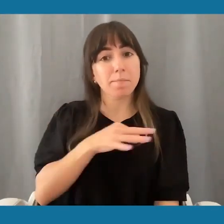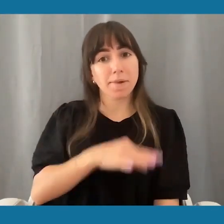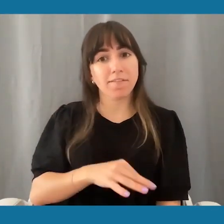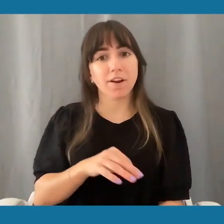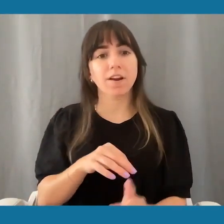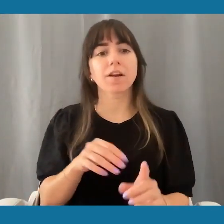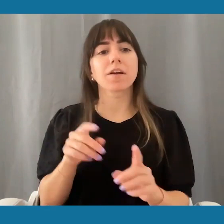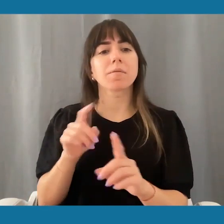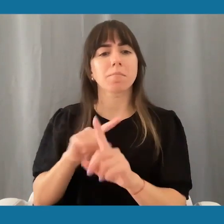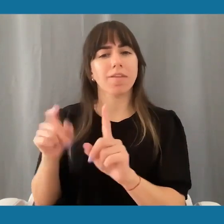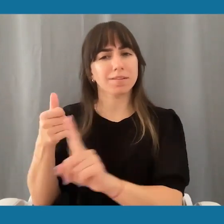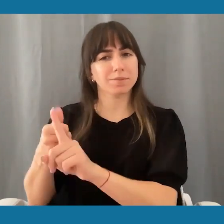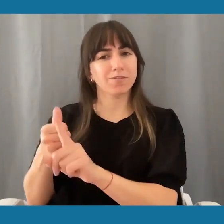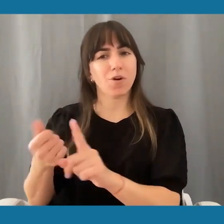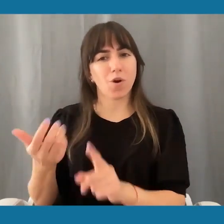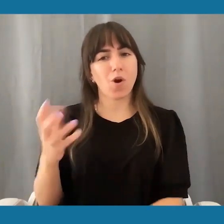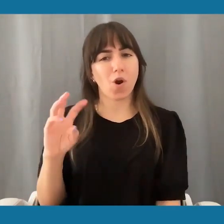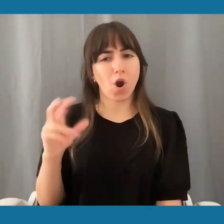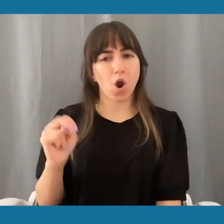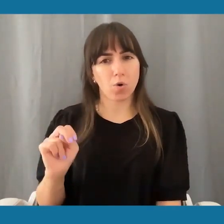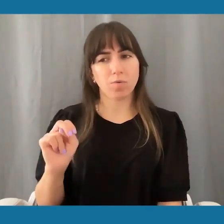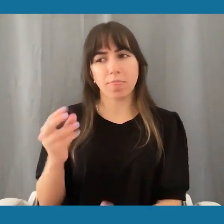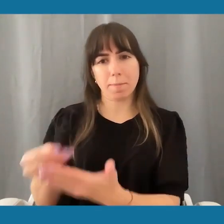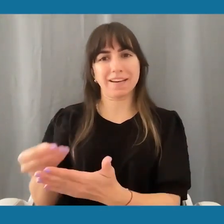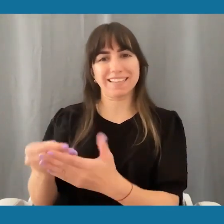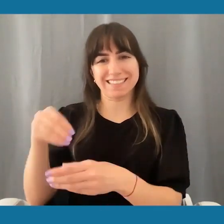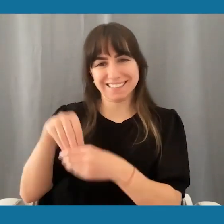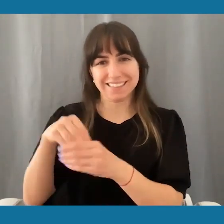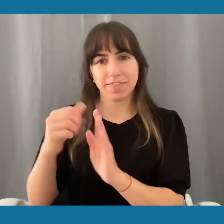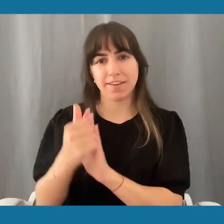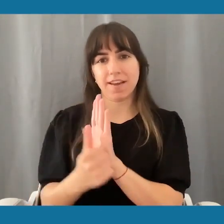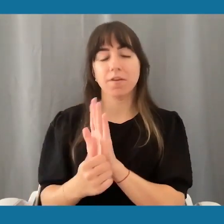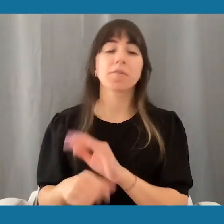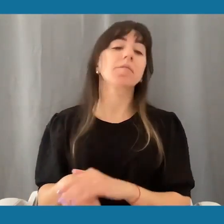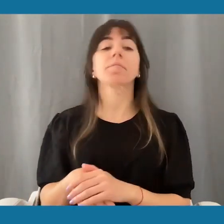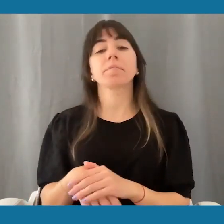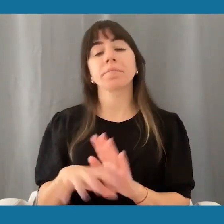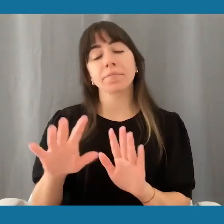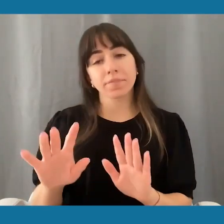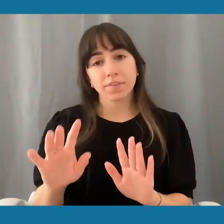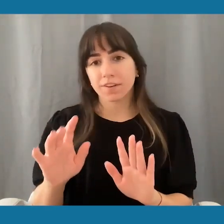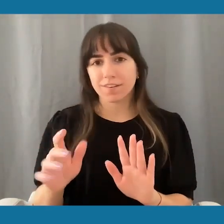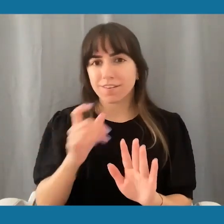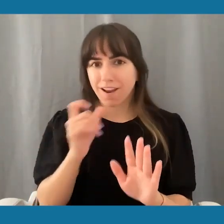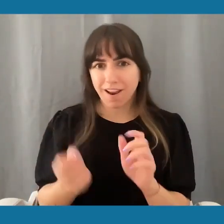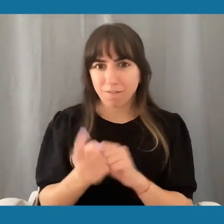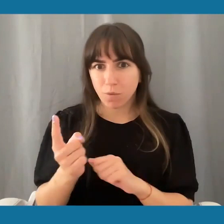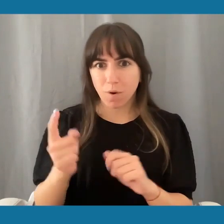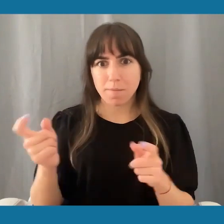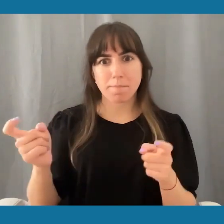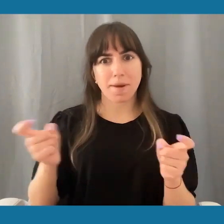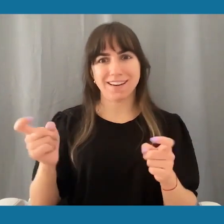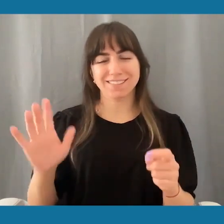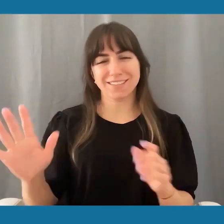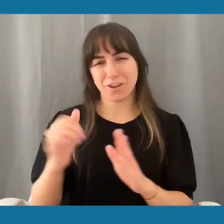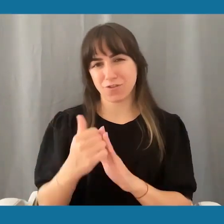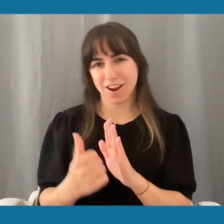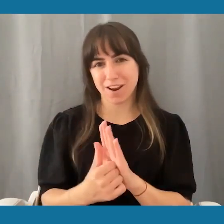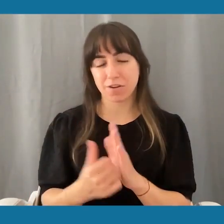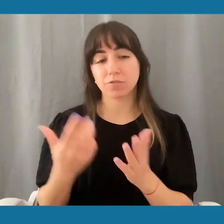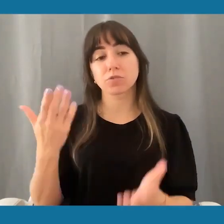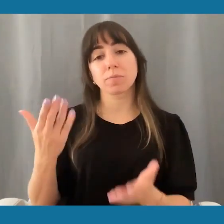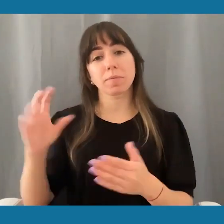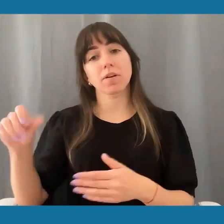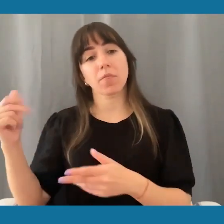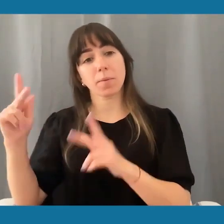it. However, not everybody can manage their own account. So somebody else may assist in maintaining or opening the account